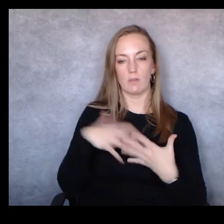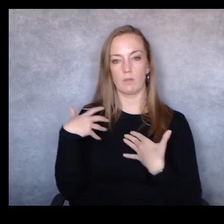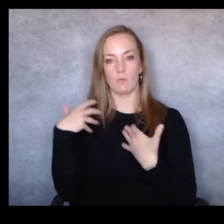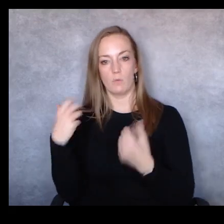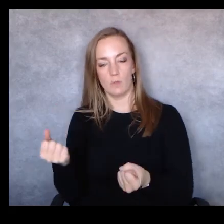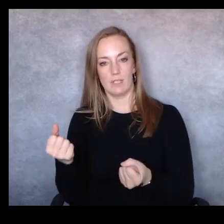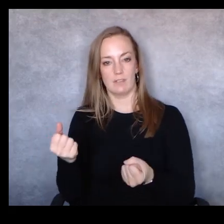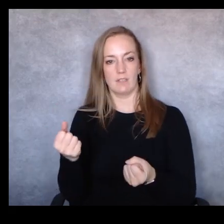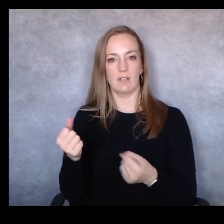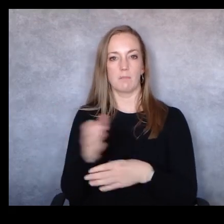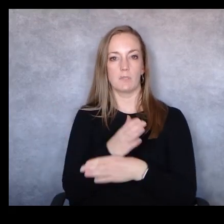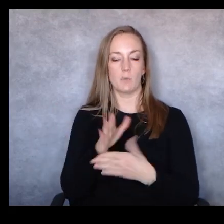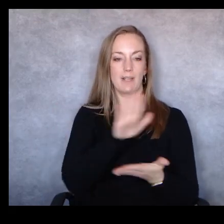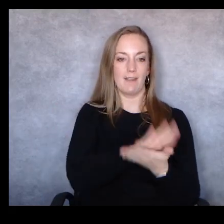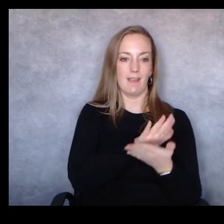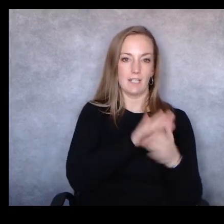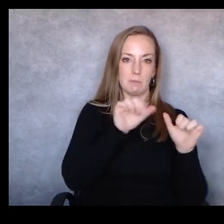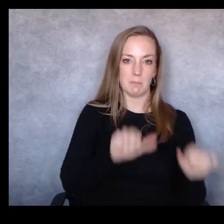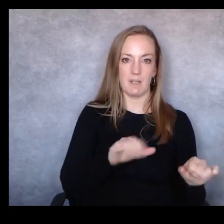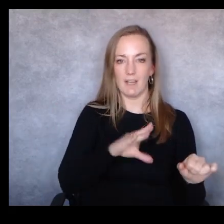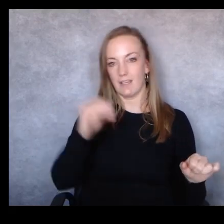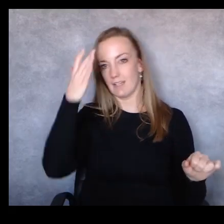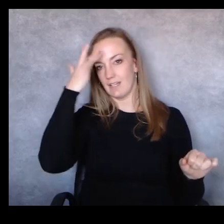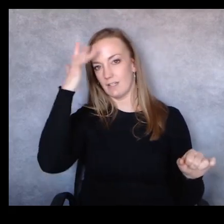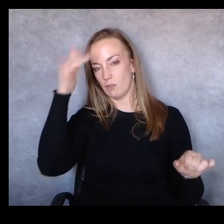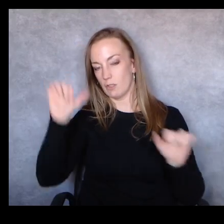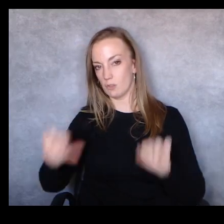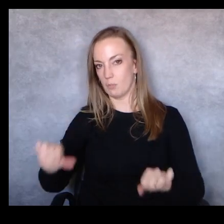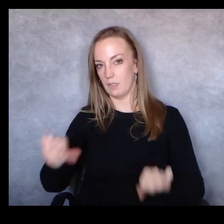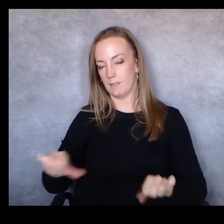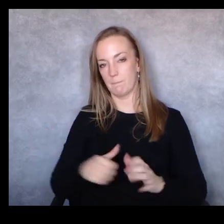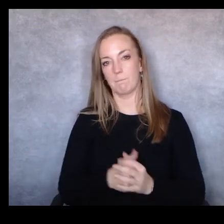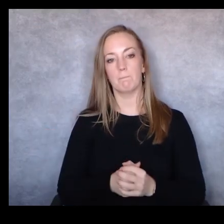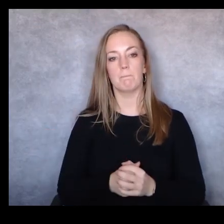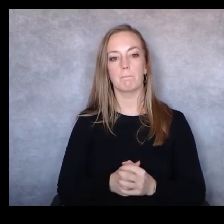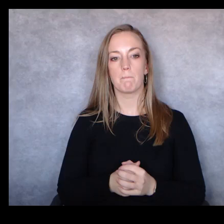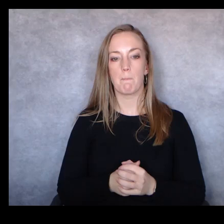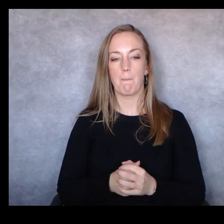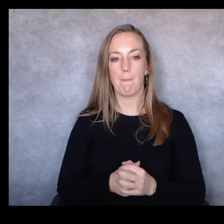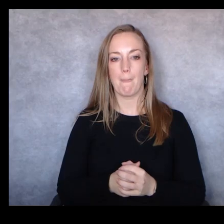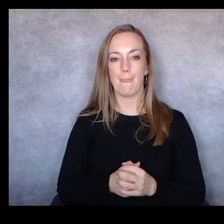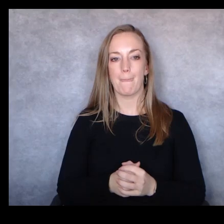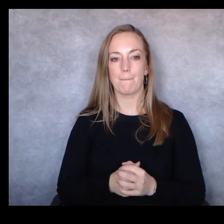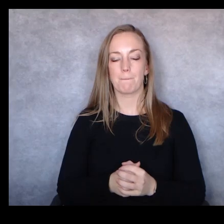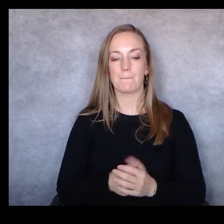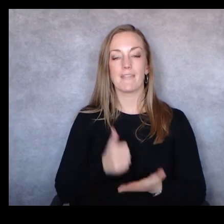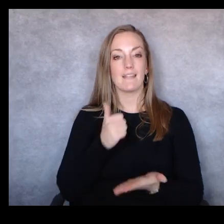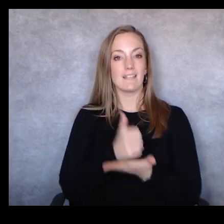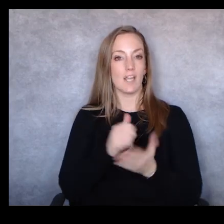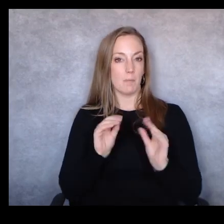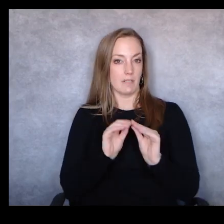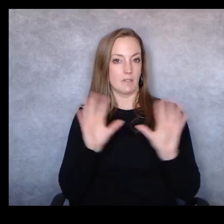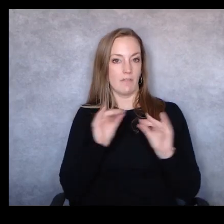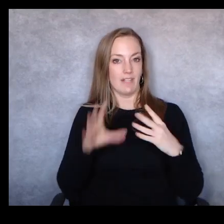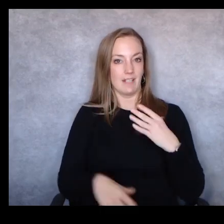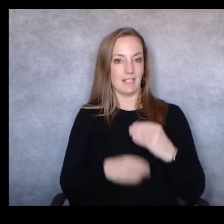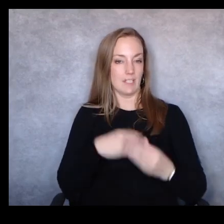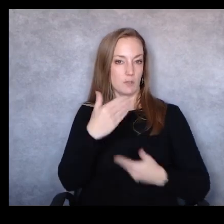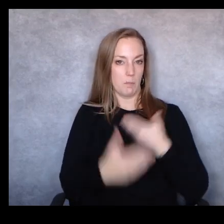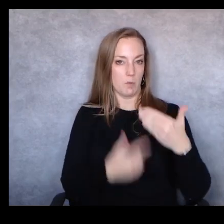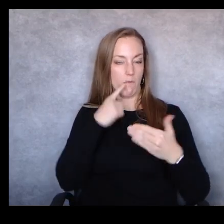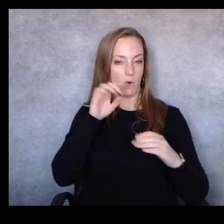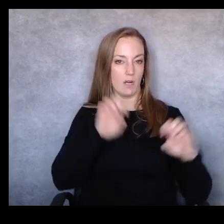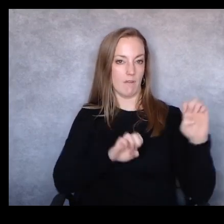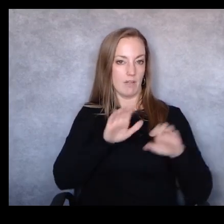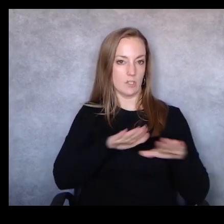between academic ability and intellectual ability. To help with clarifying these additional procedures for